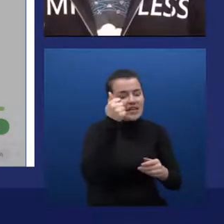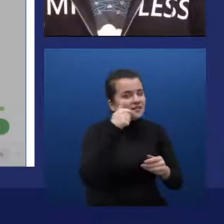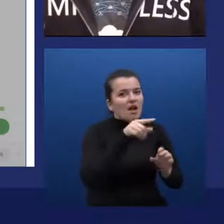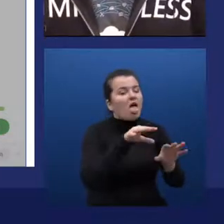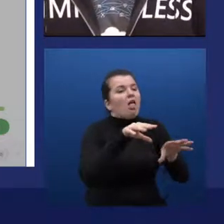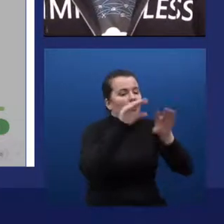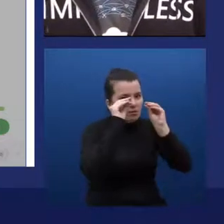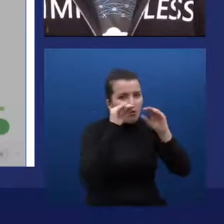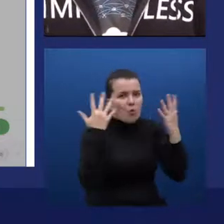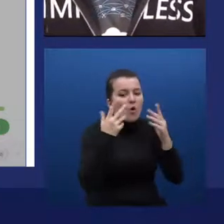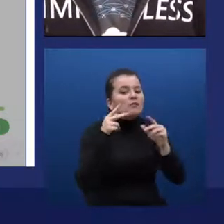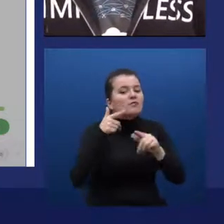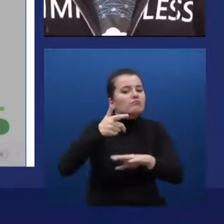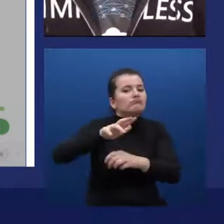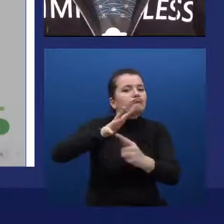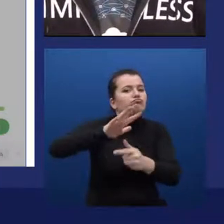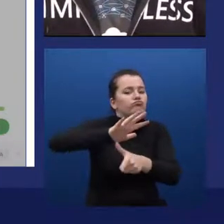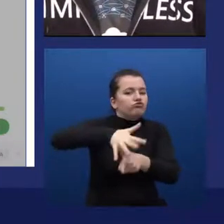with the solution as a whole.